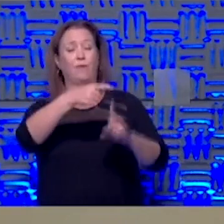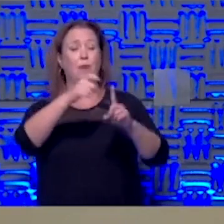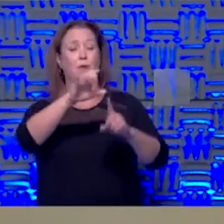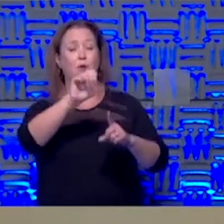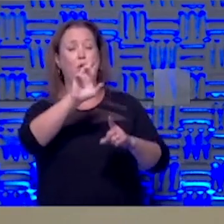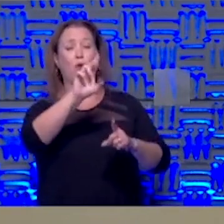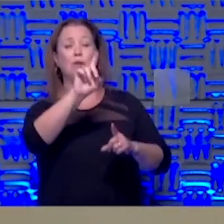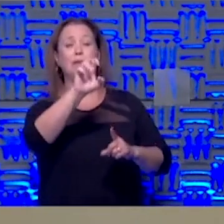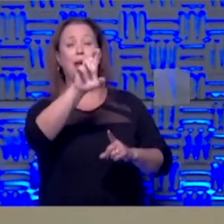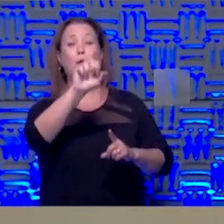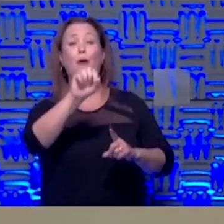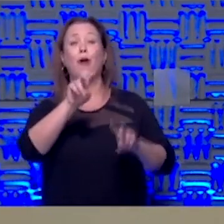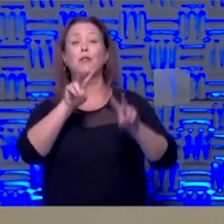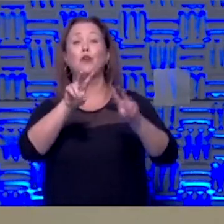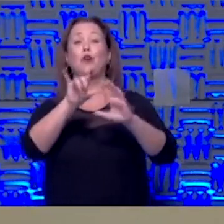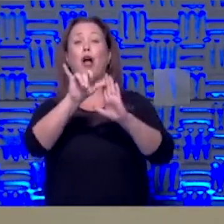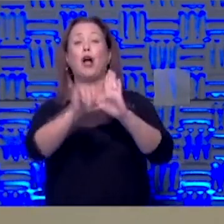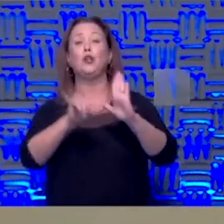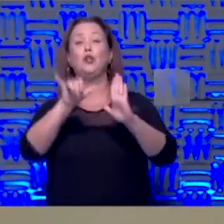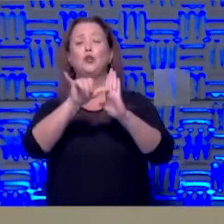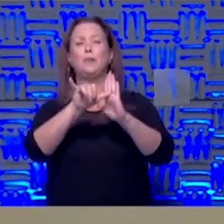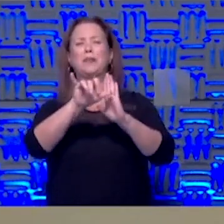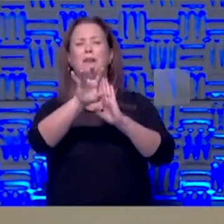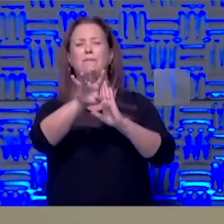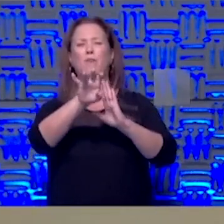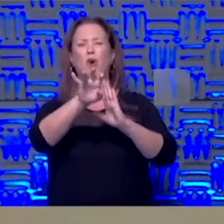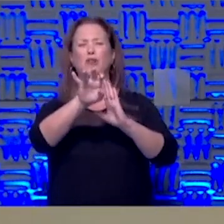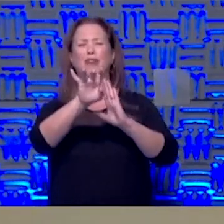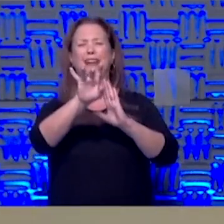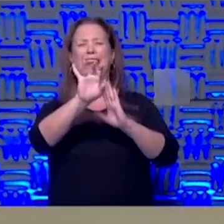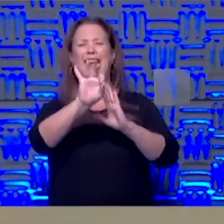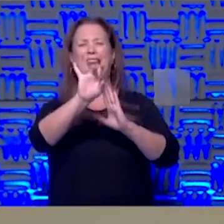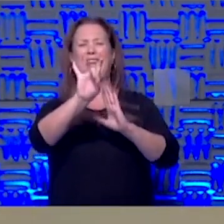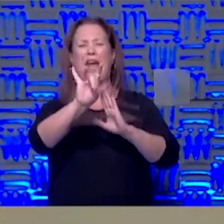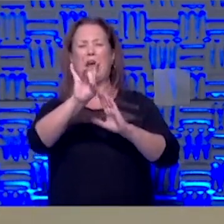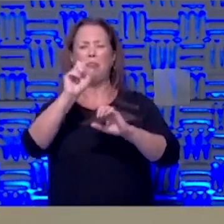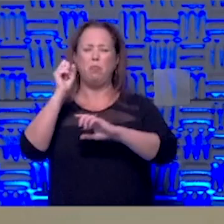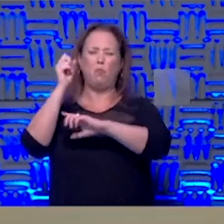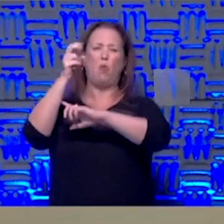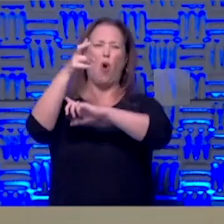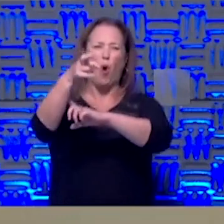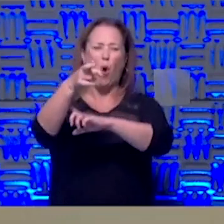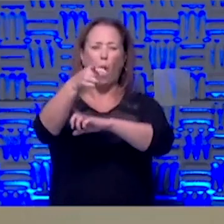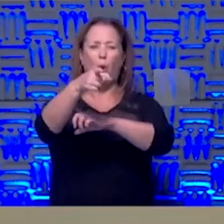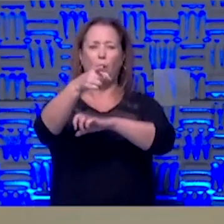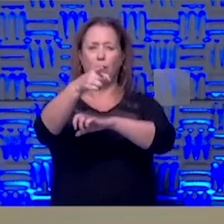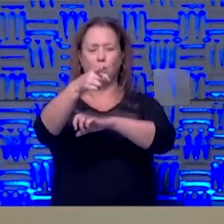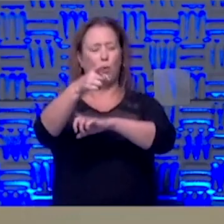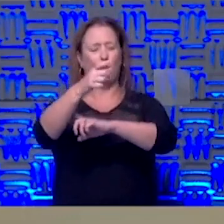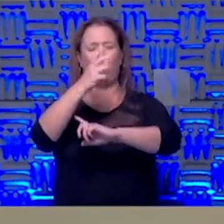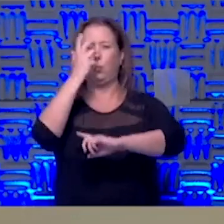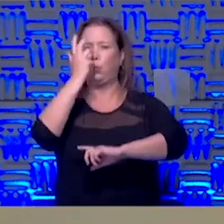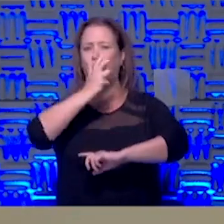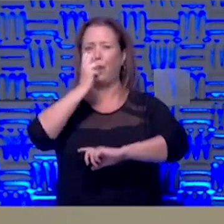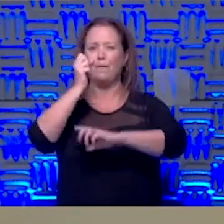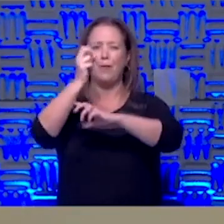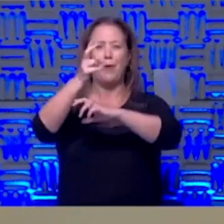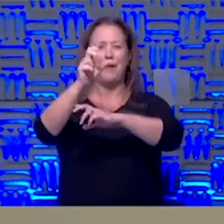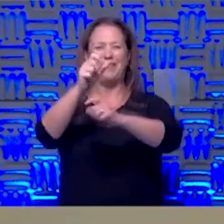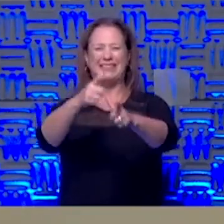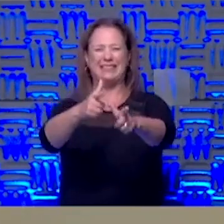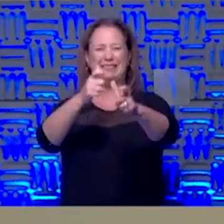want to YouTube this 489-foot bomb that he hit. So we've got some thumpers, and we've got the